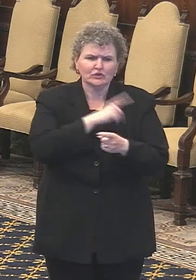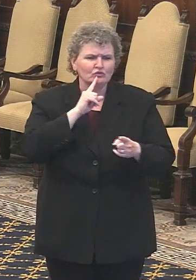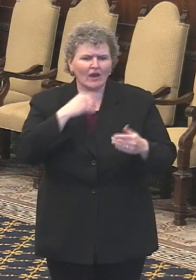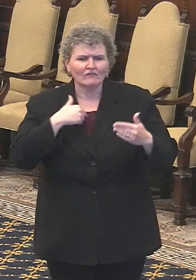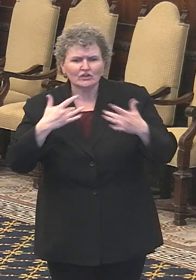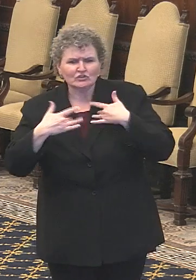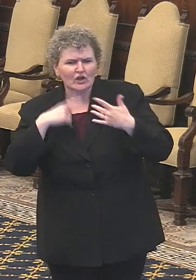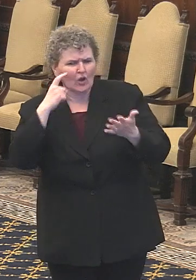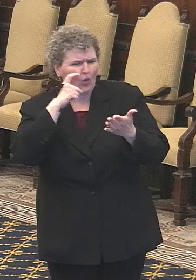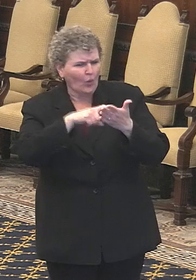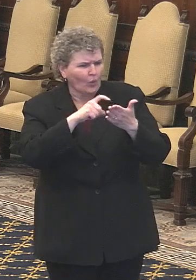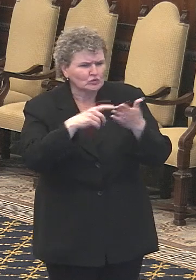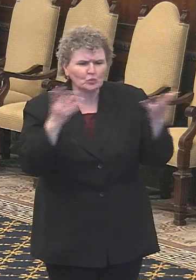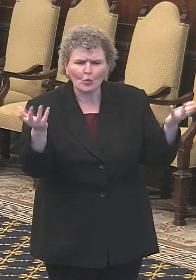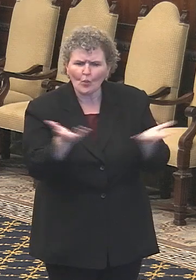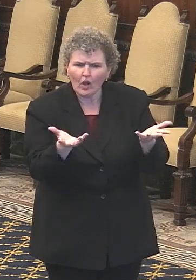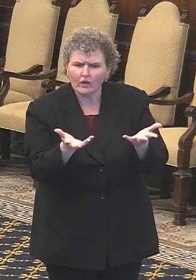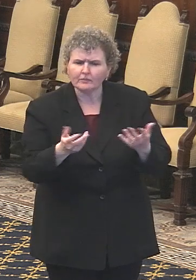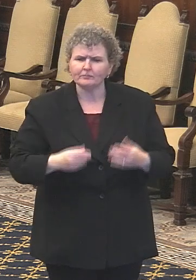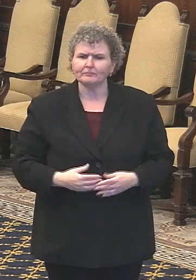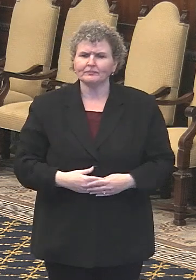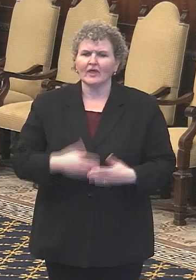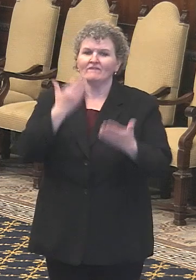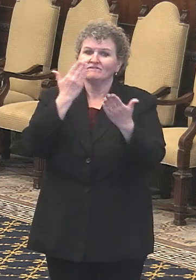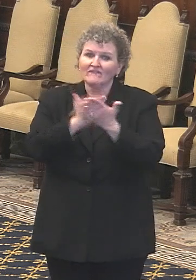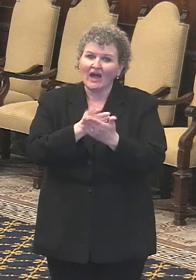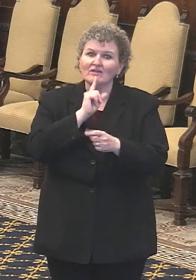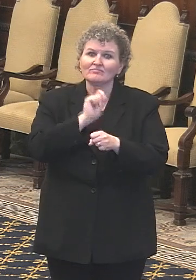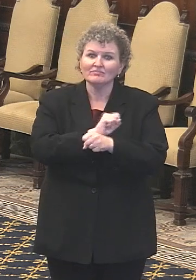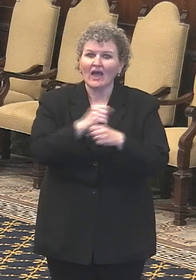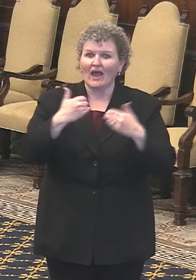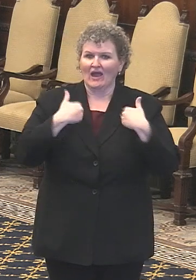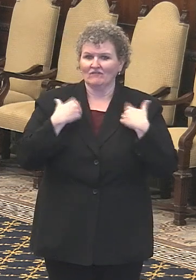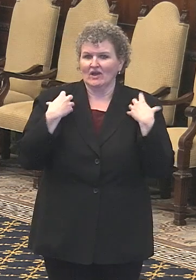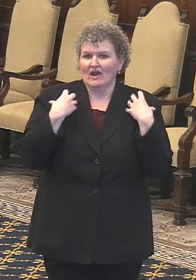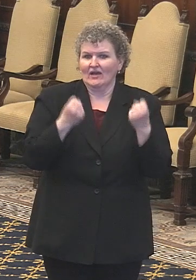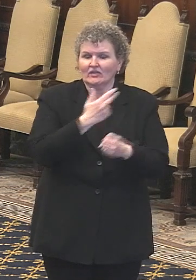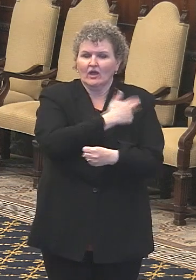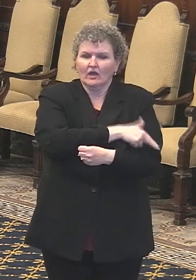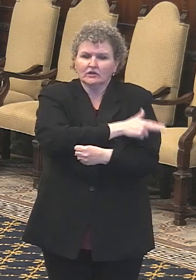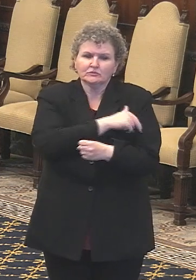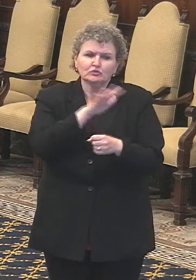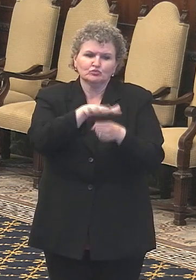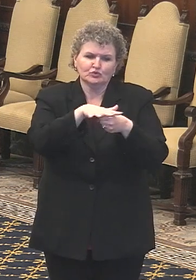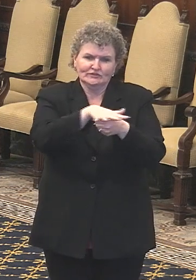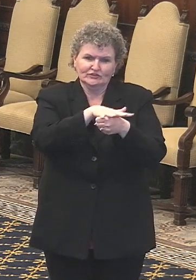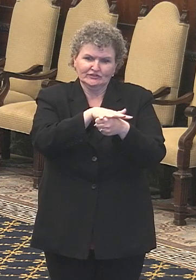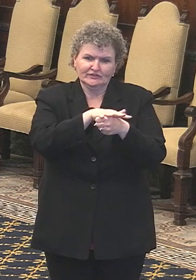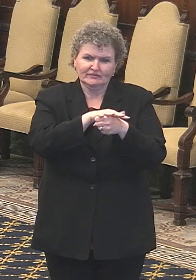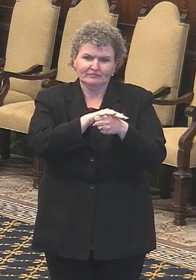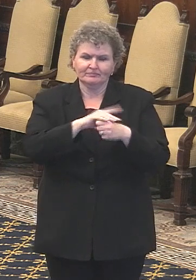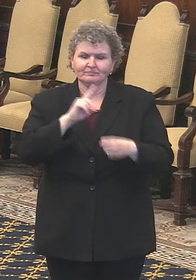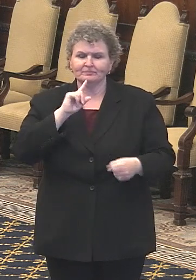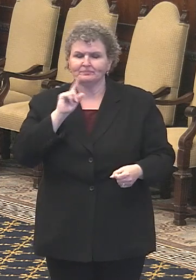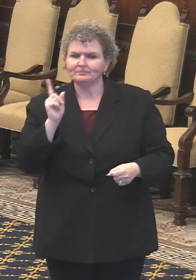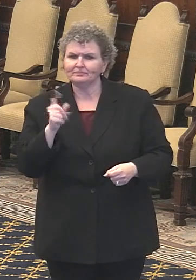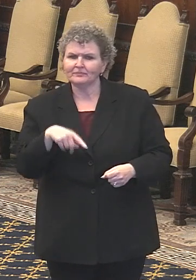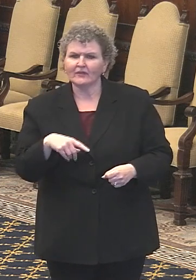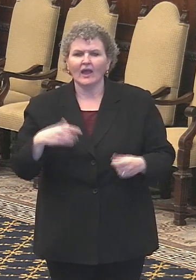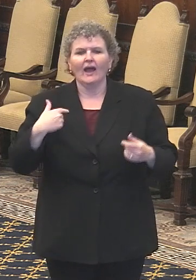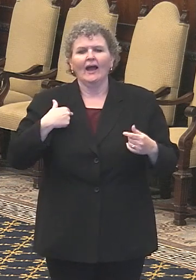what COVID-19 is doing to the financial health of the region's hospitals? I have not tried to assess the financial health of that hospitals